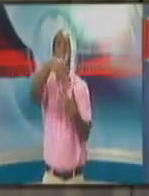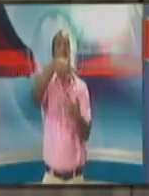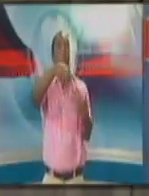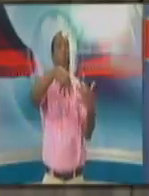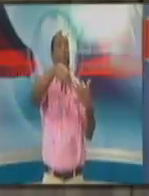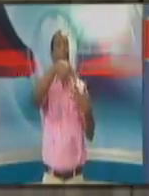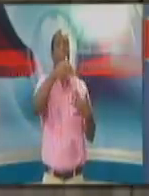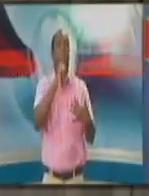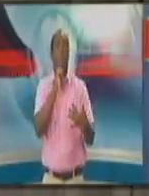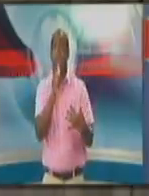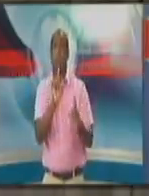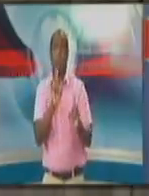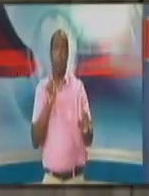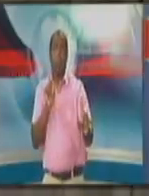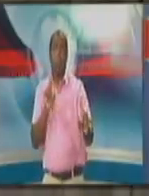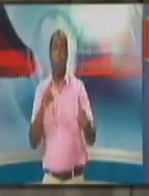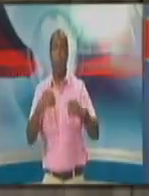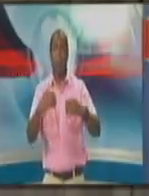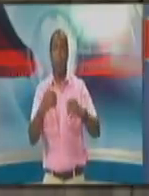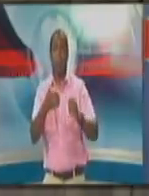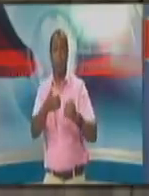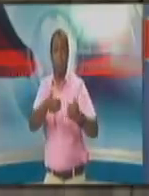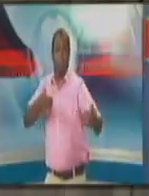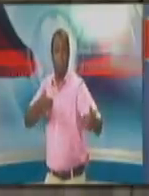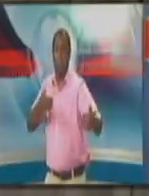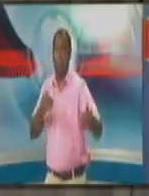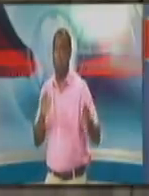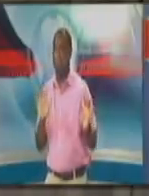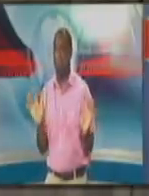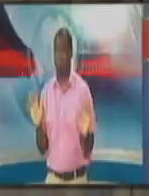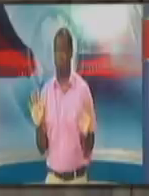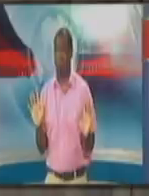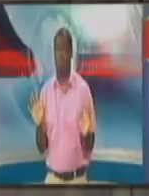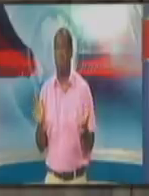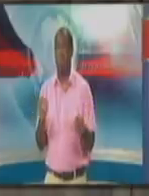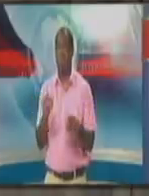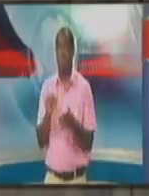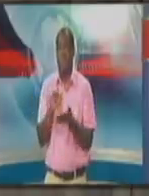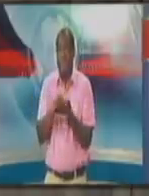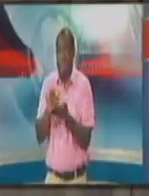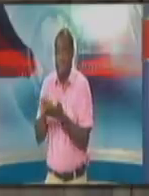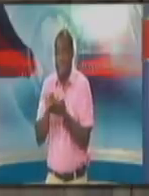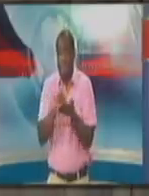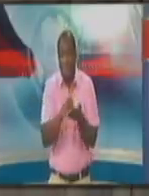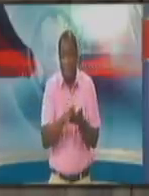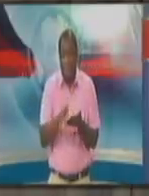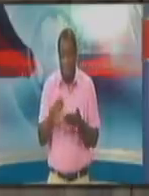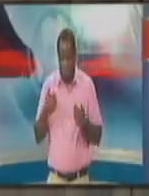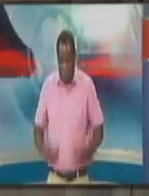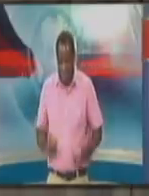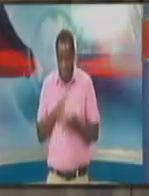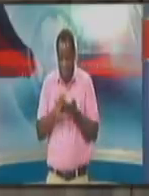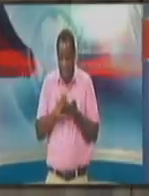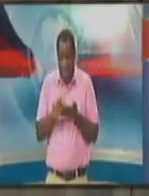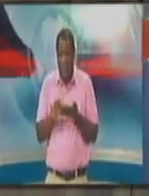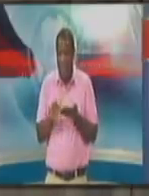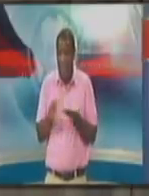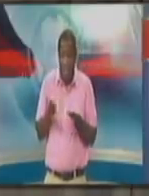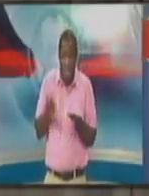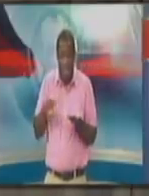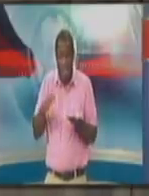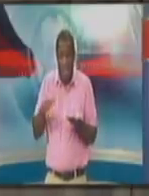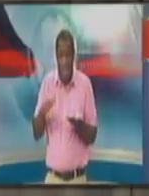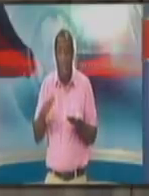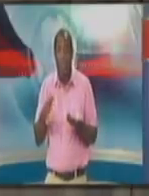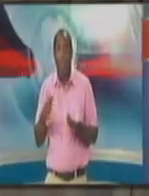distancing. Hygiene is difficult as well. So we recognize that very early on as a vulnerable population. We have liaised with social development